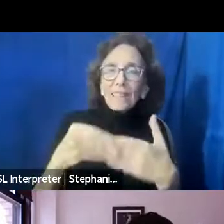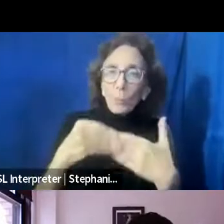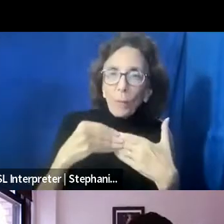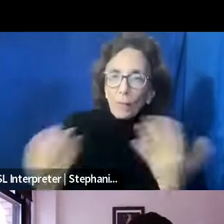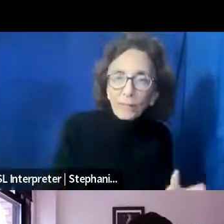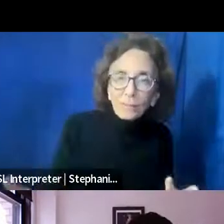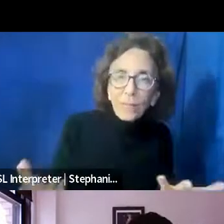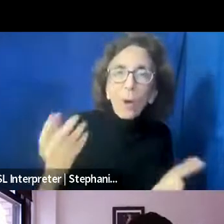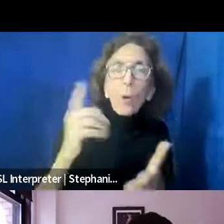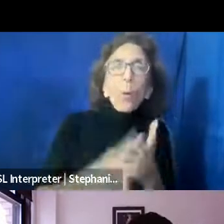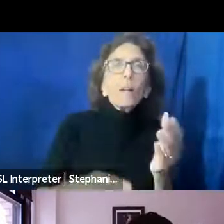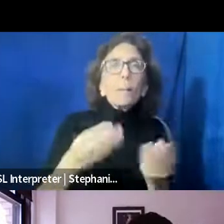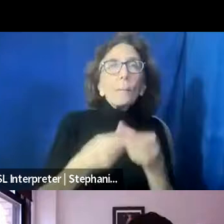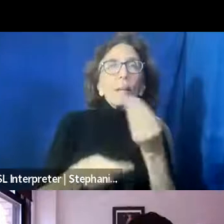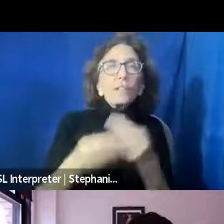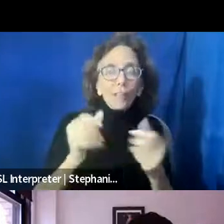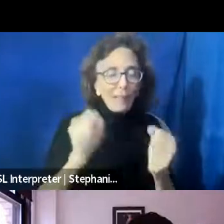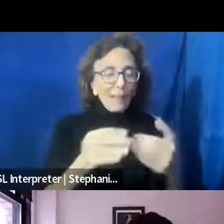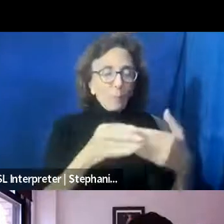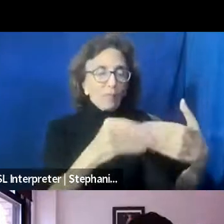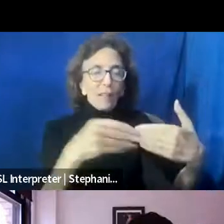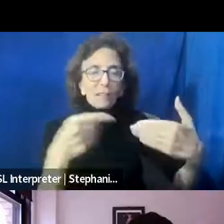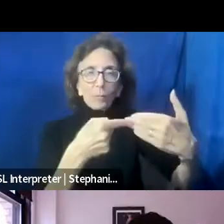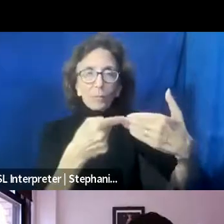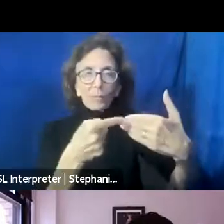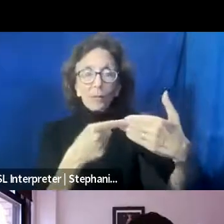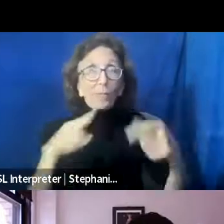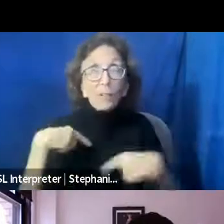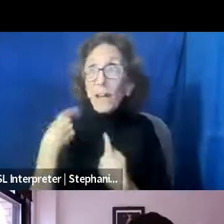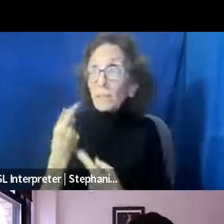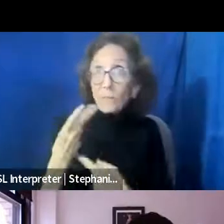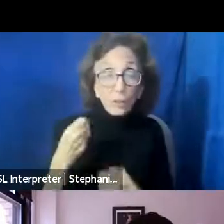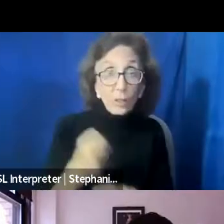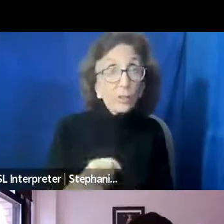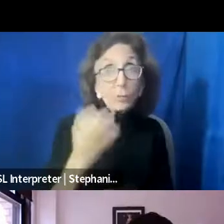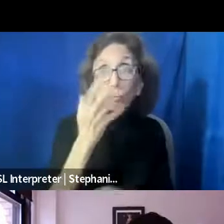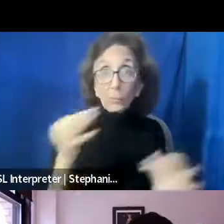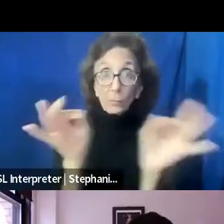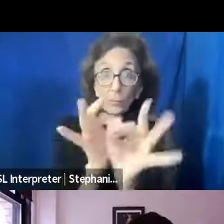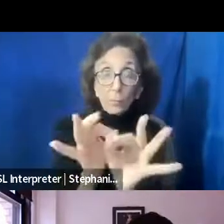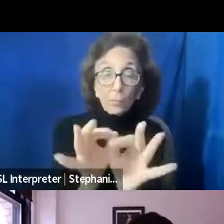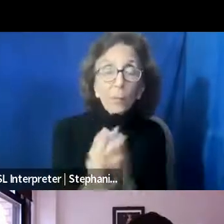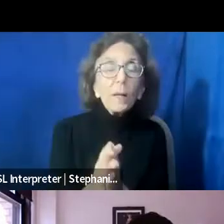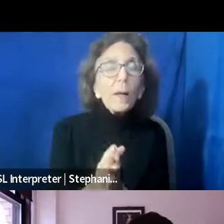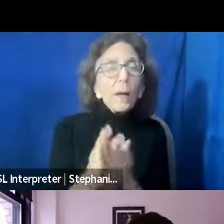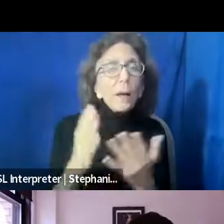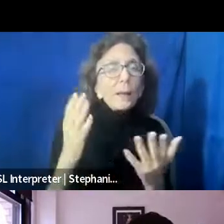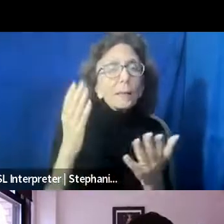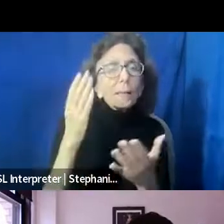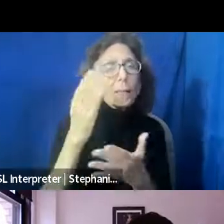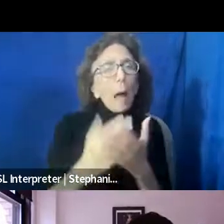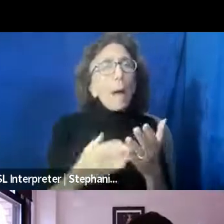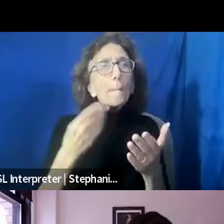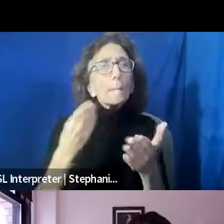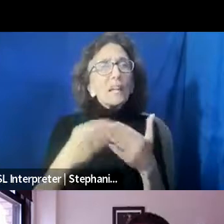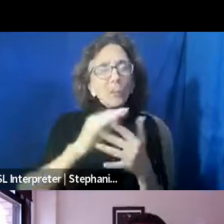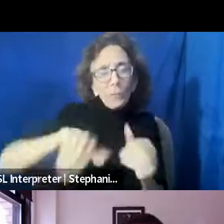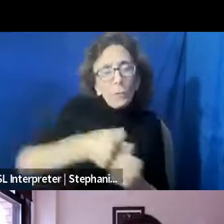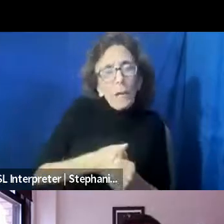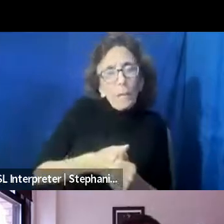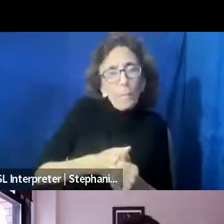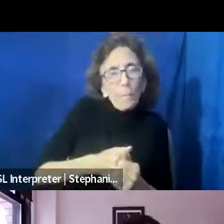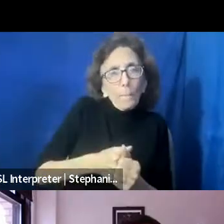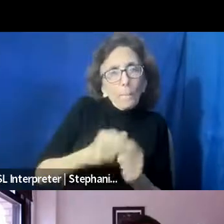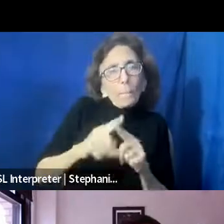which has been such a crucial element of the last few years. And some of that's contingency budgeting, you